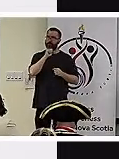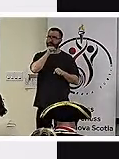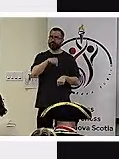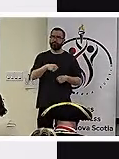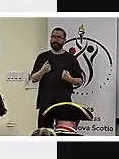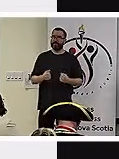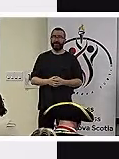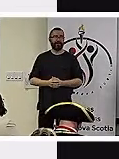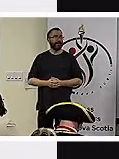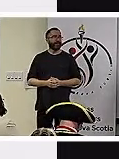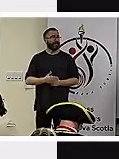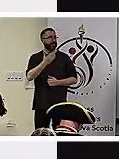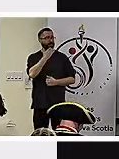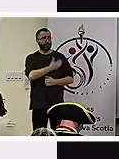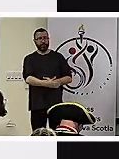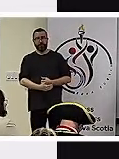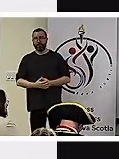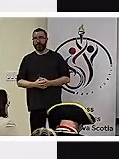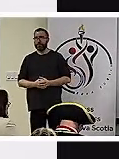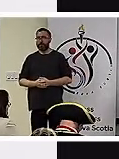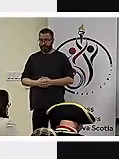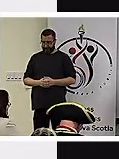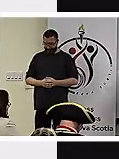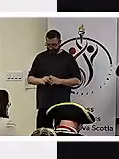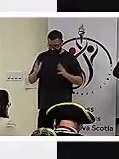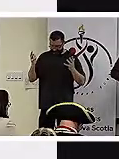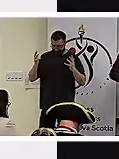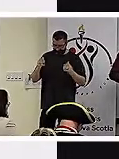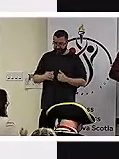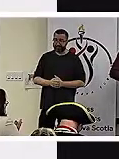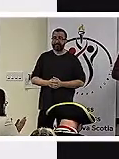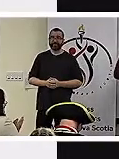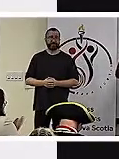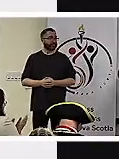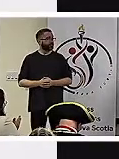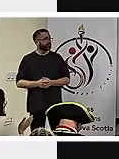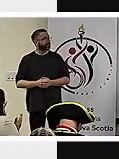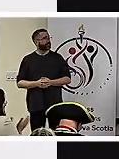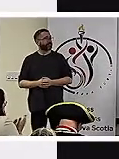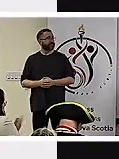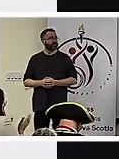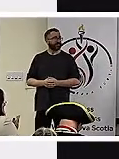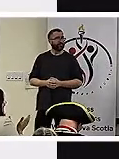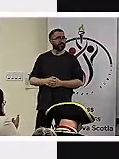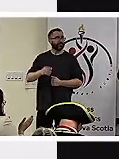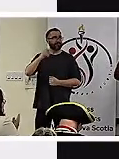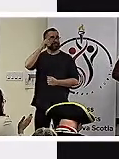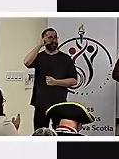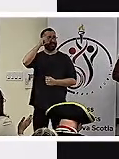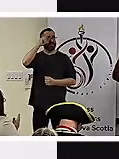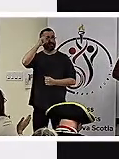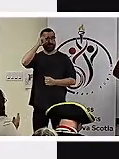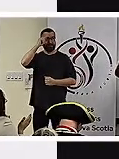right. Thank you very much, Jen. All right. So, woohoo. Got a couple